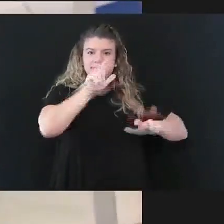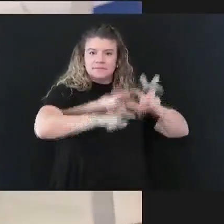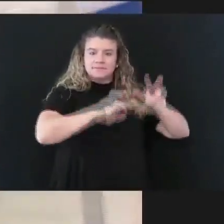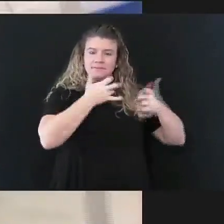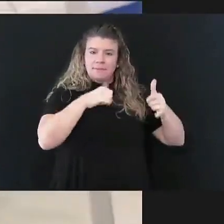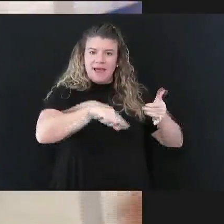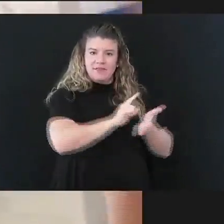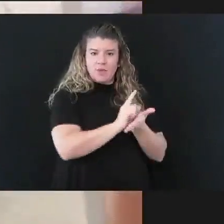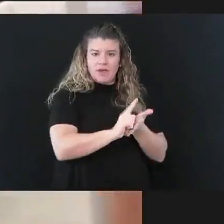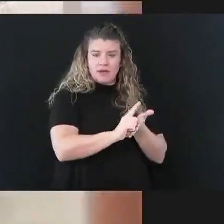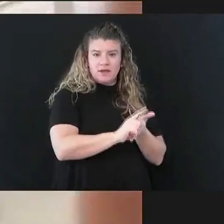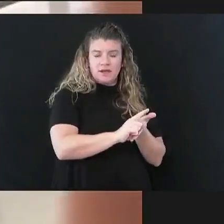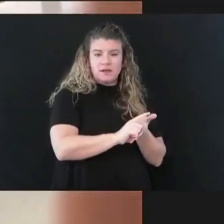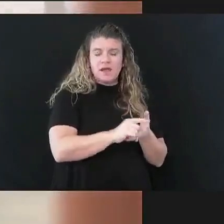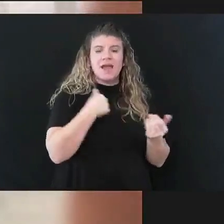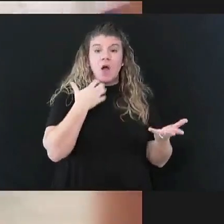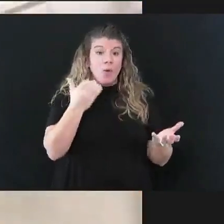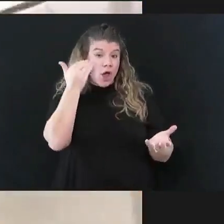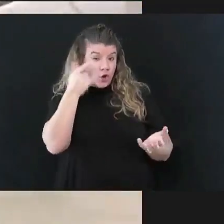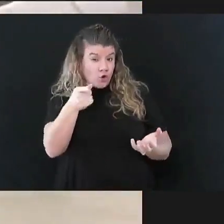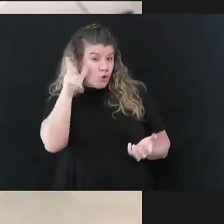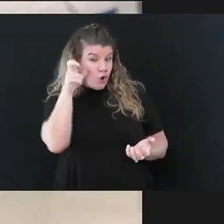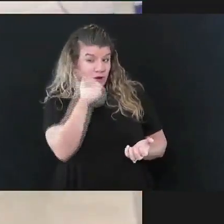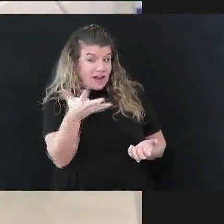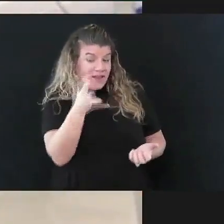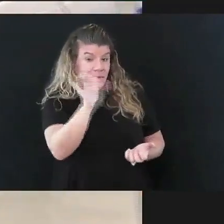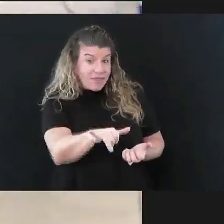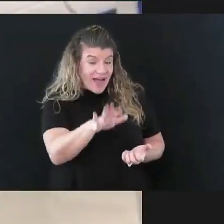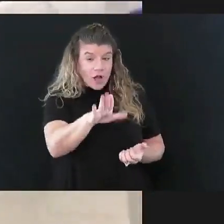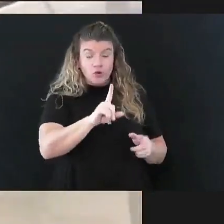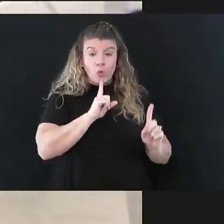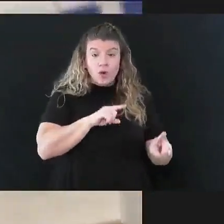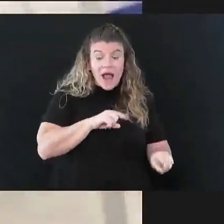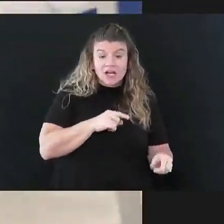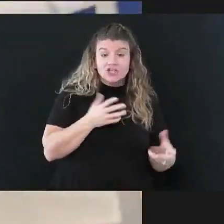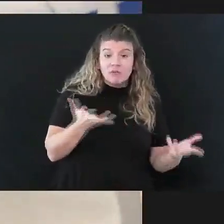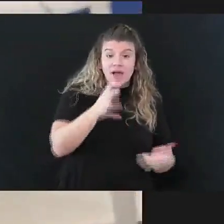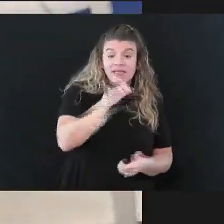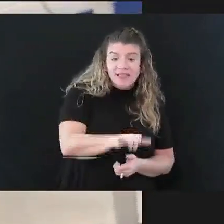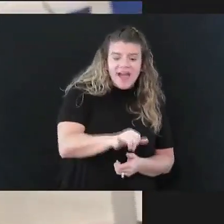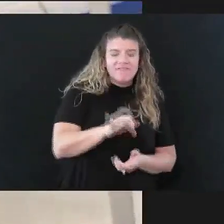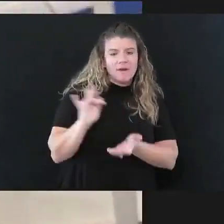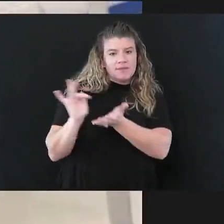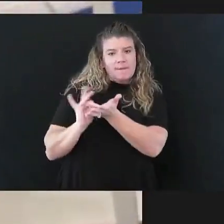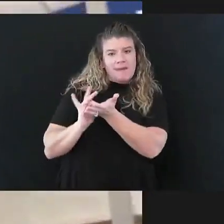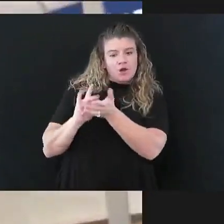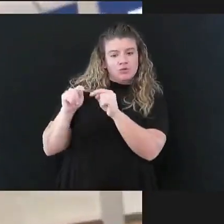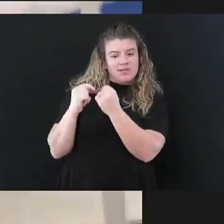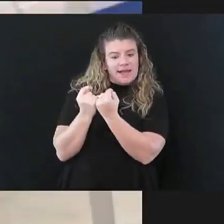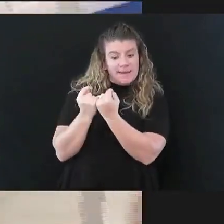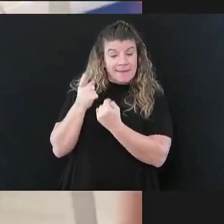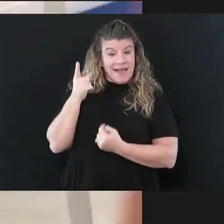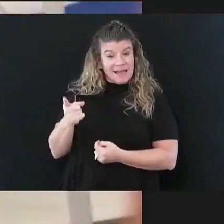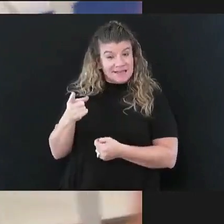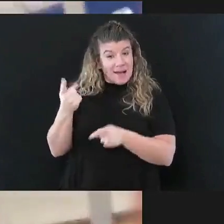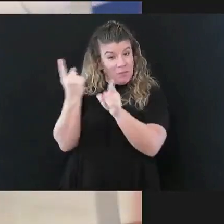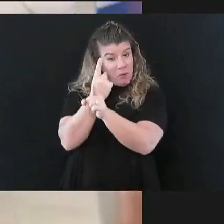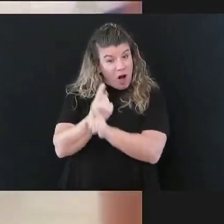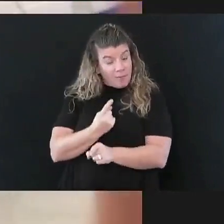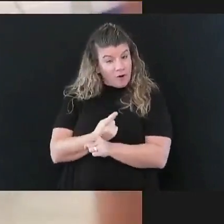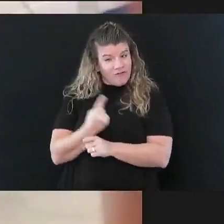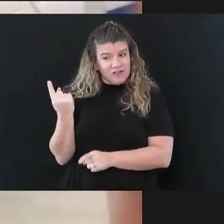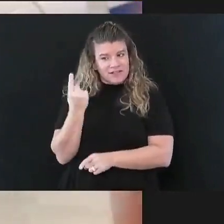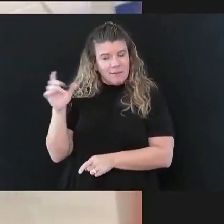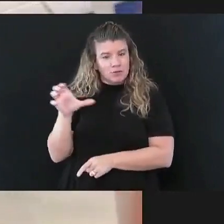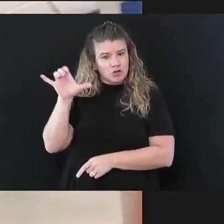week. I want to know if you've heard anything about this, what your reaction is to it, and from our medical professionals, is it proper for anyone to be